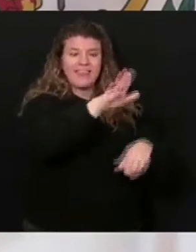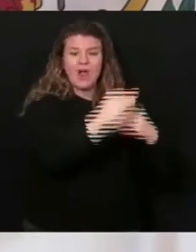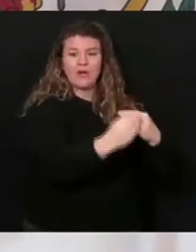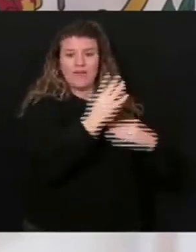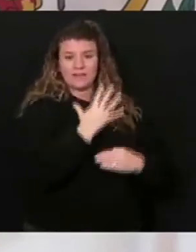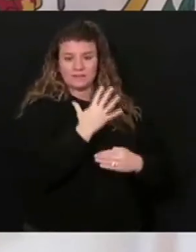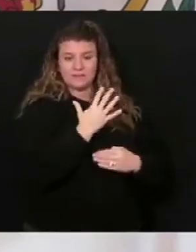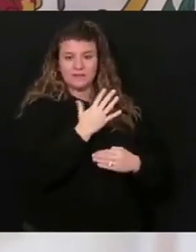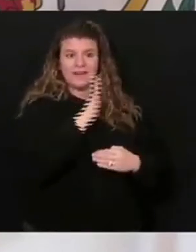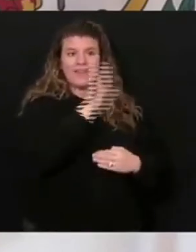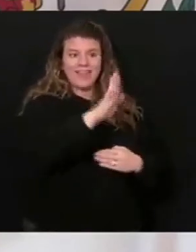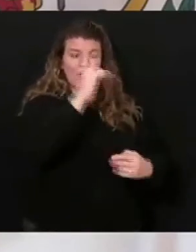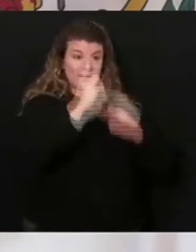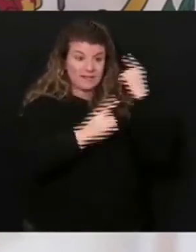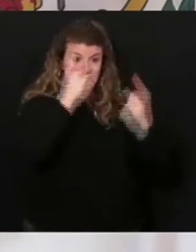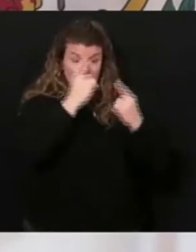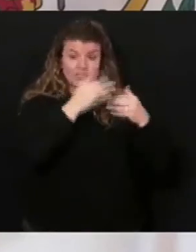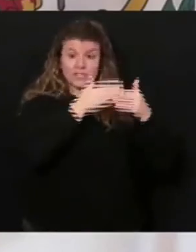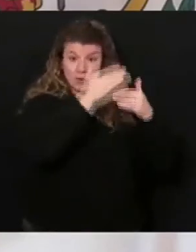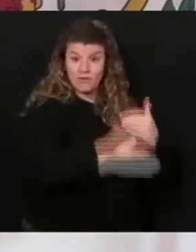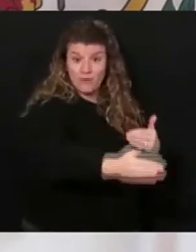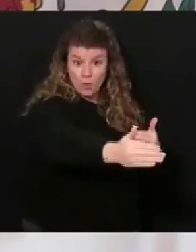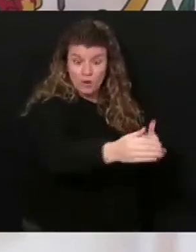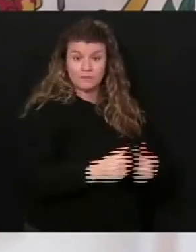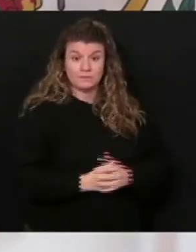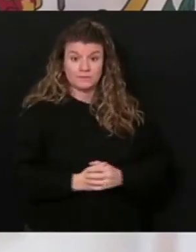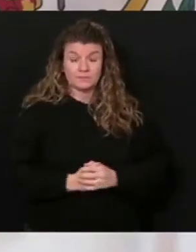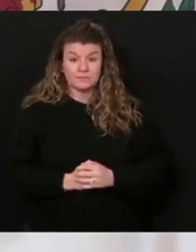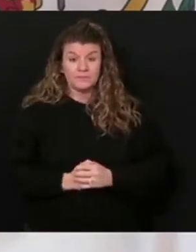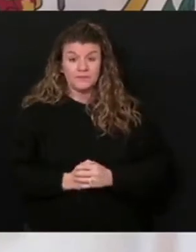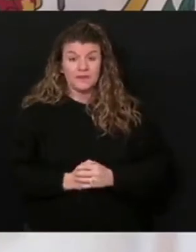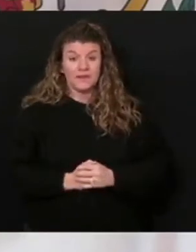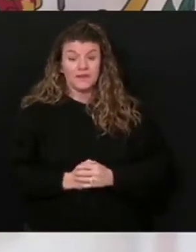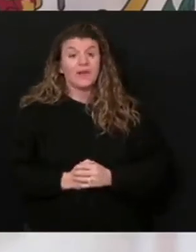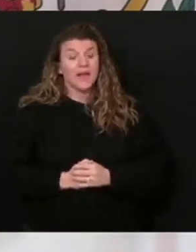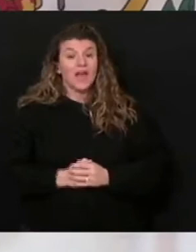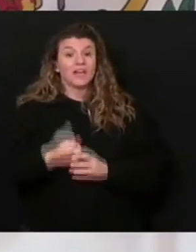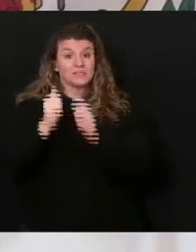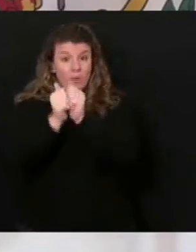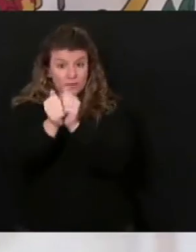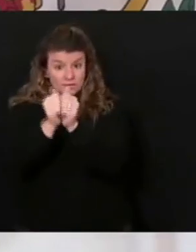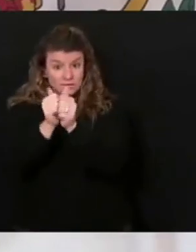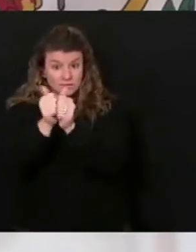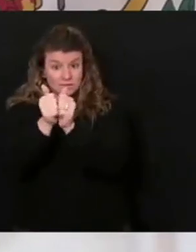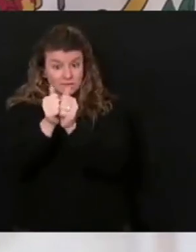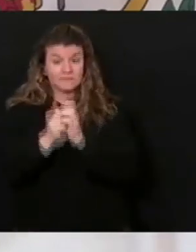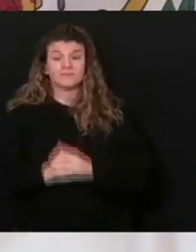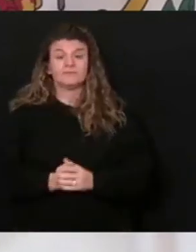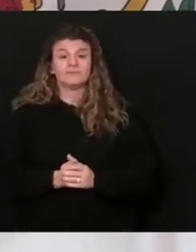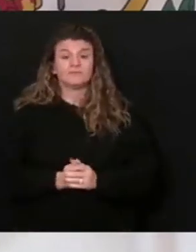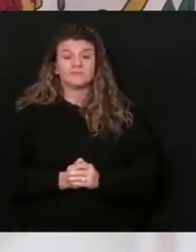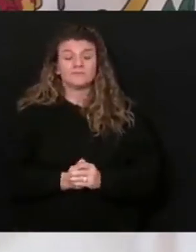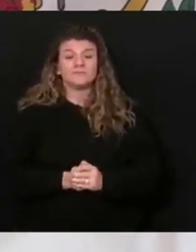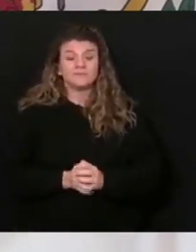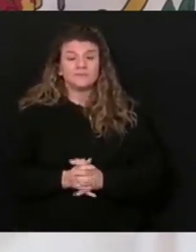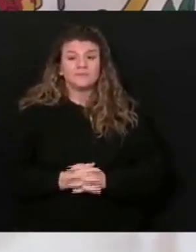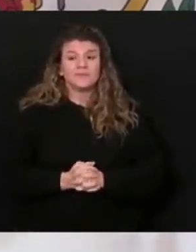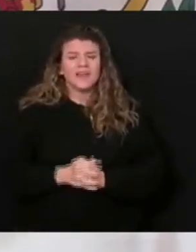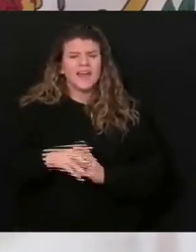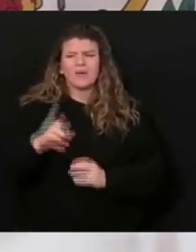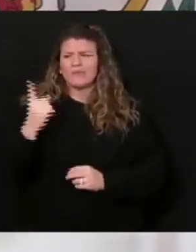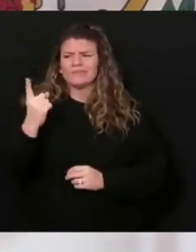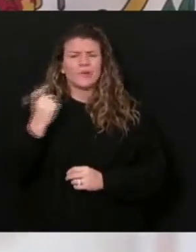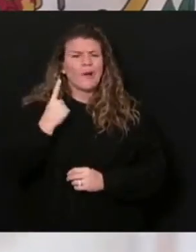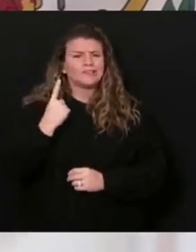taking them into consideration as we move forward. As far as sports, you know, one of the questions the other